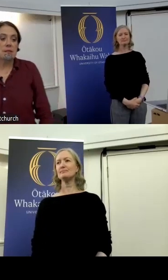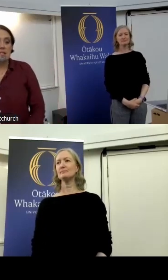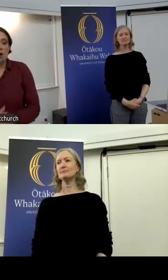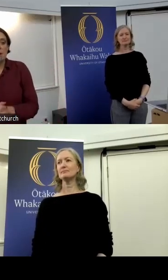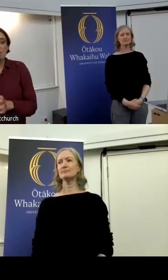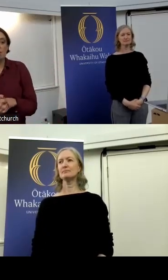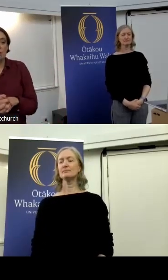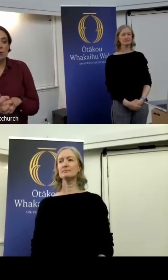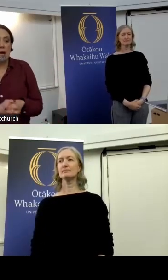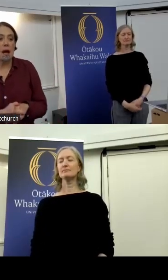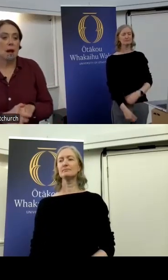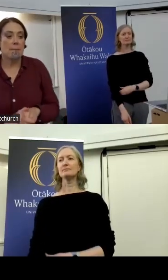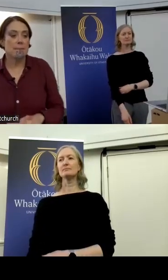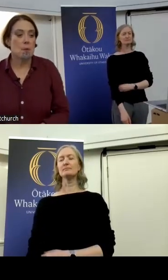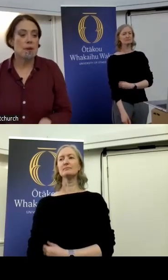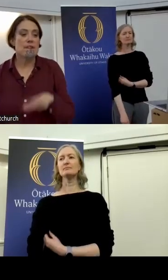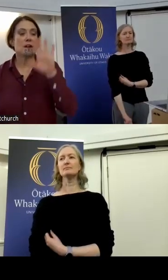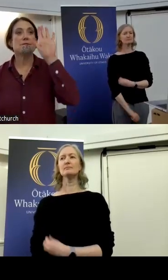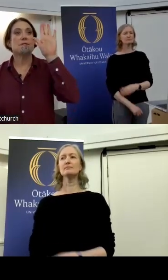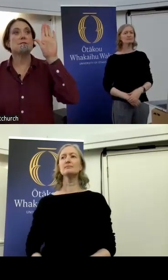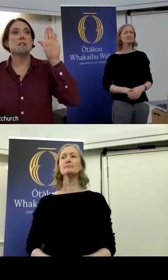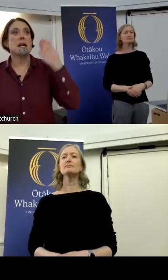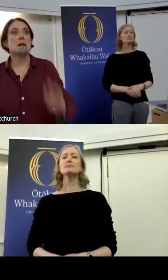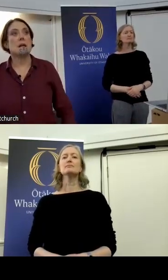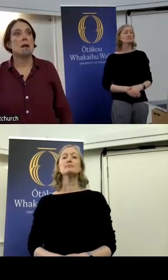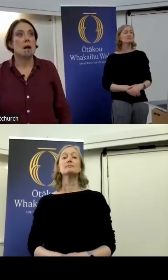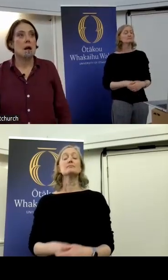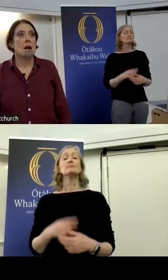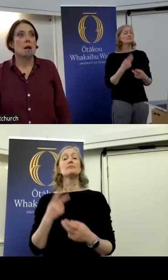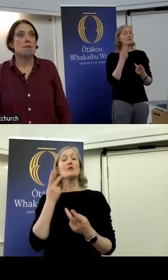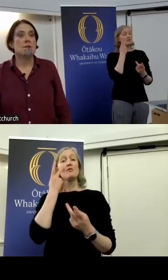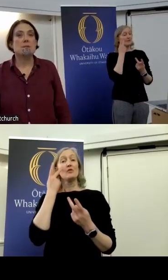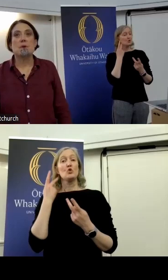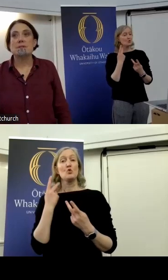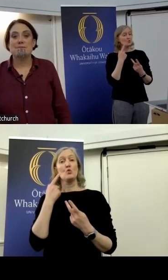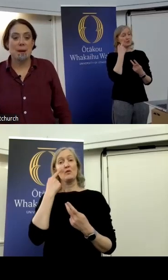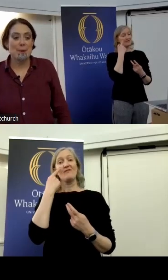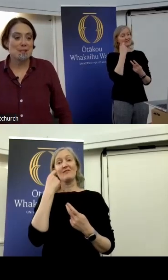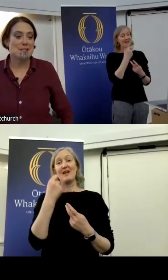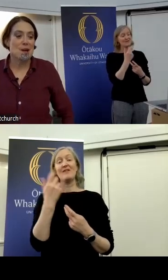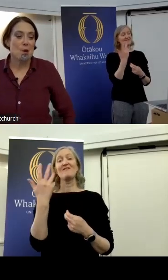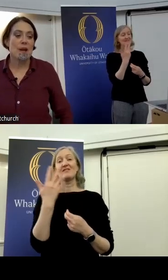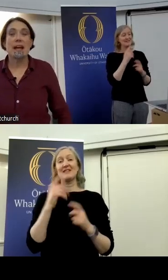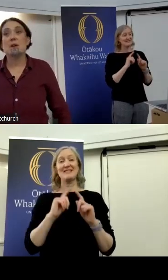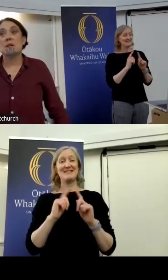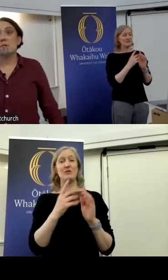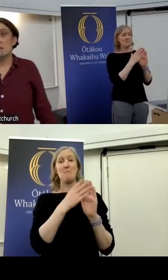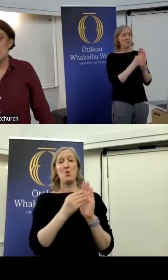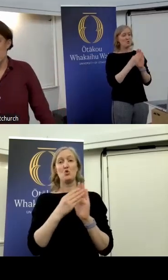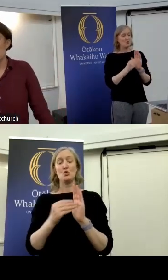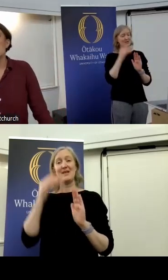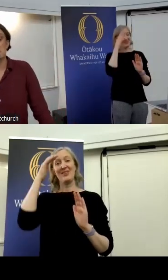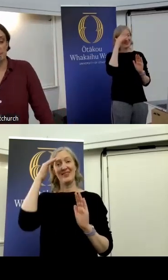So in the scoping review, we found 15 theories, models, and frameworks where equity